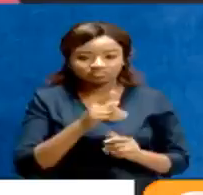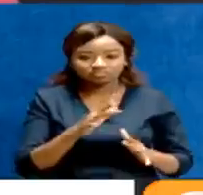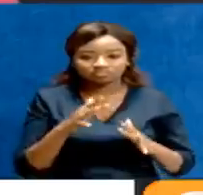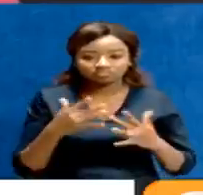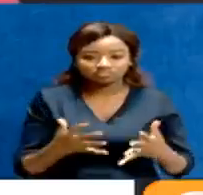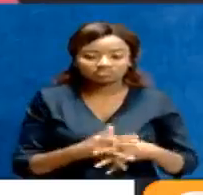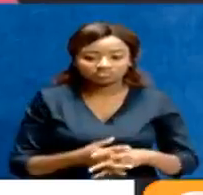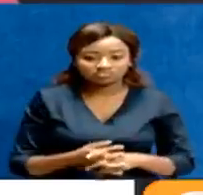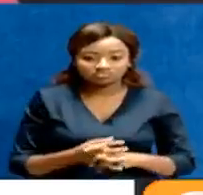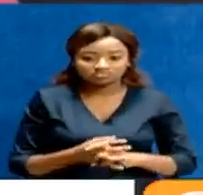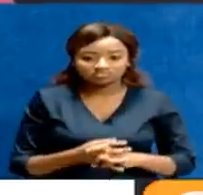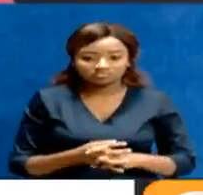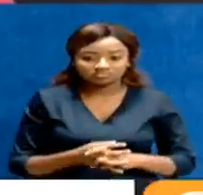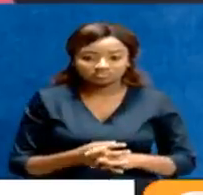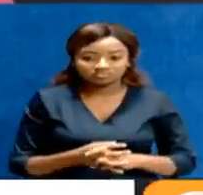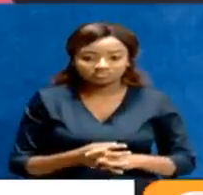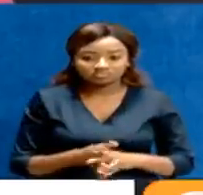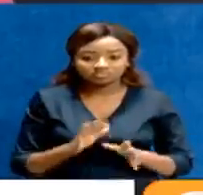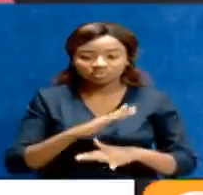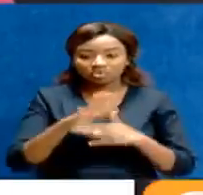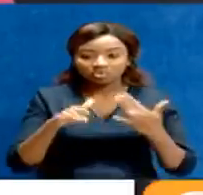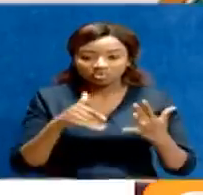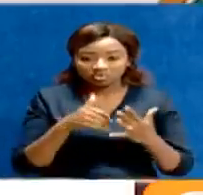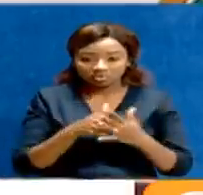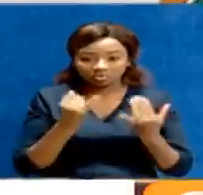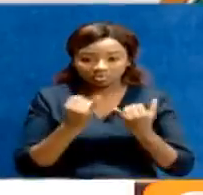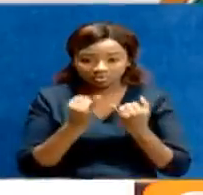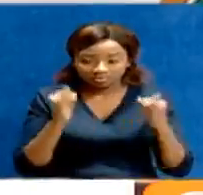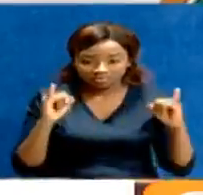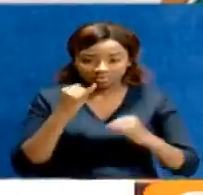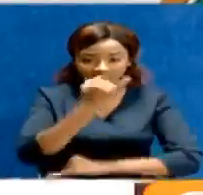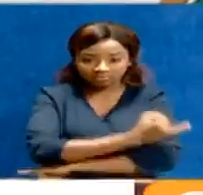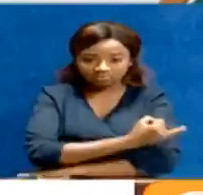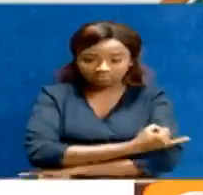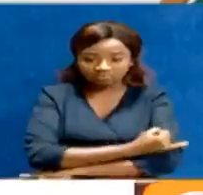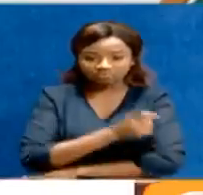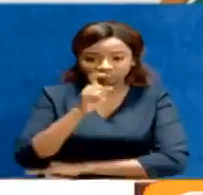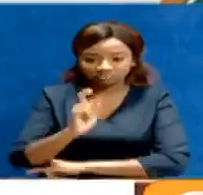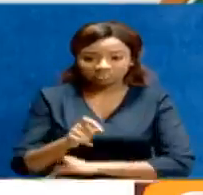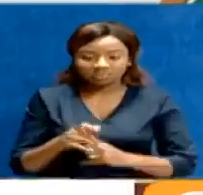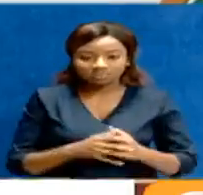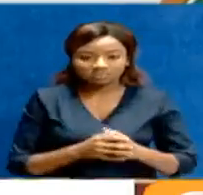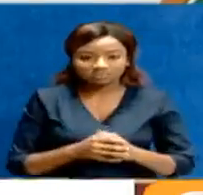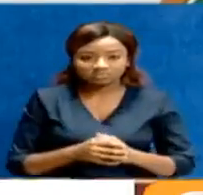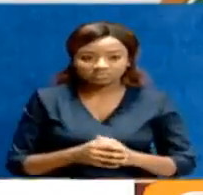All independent institutions must self-regulate